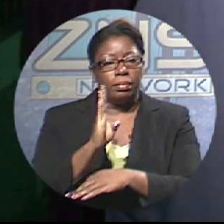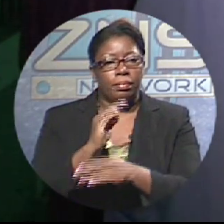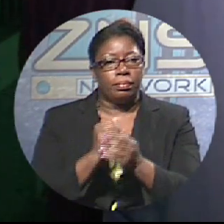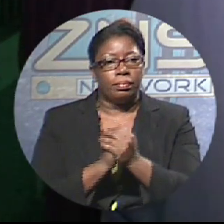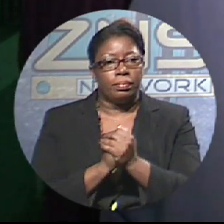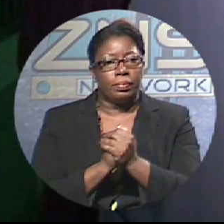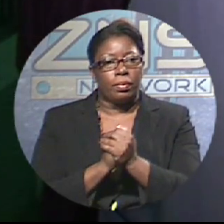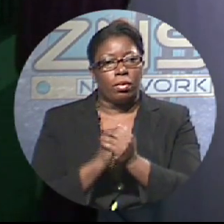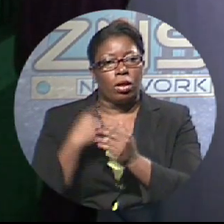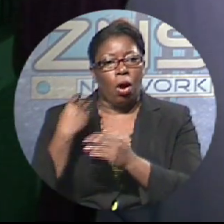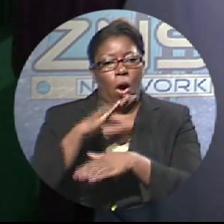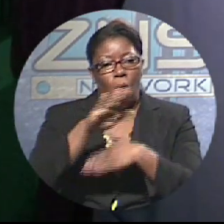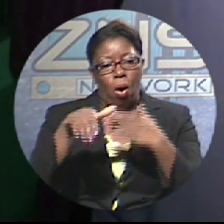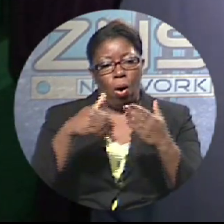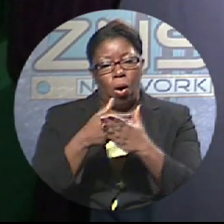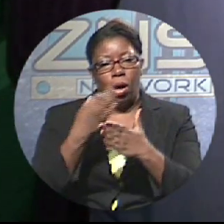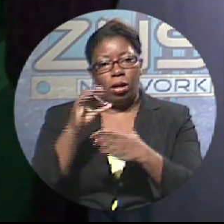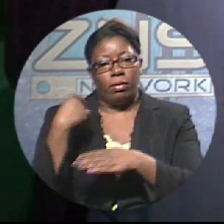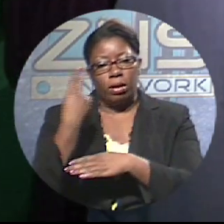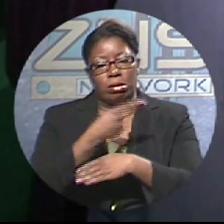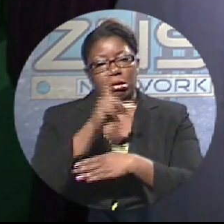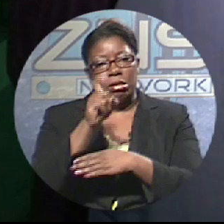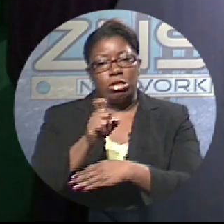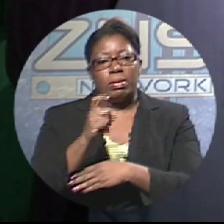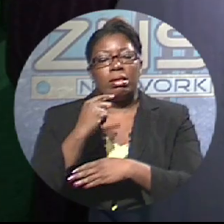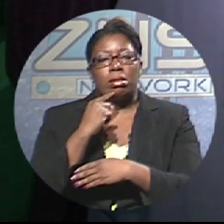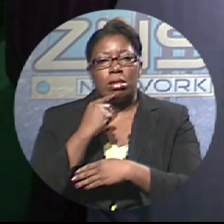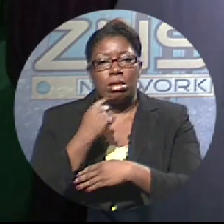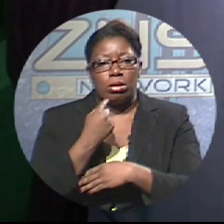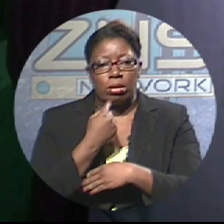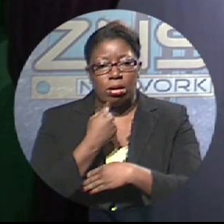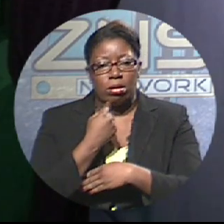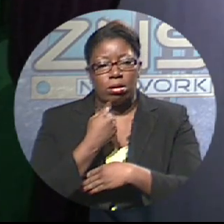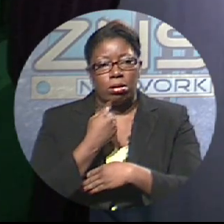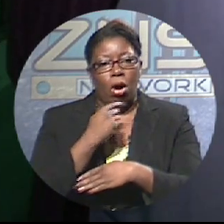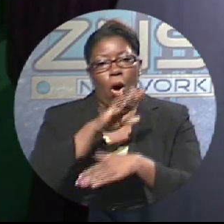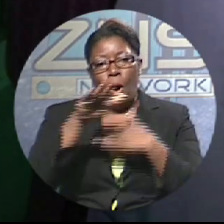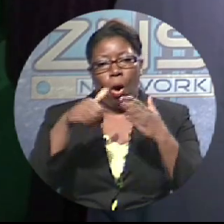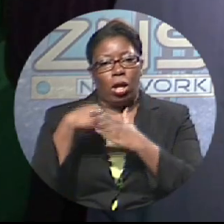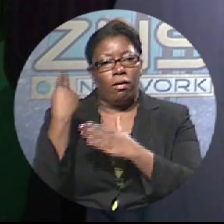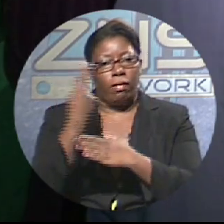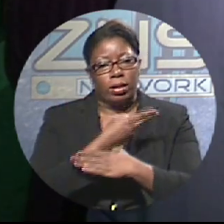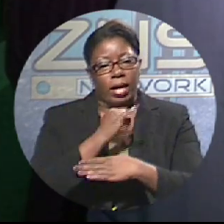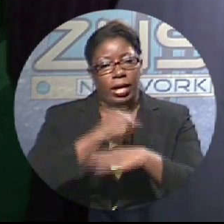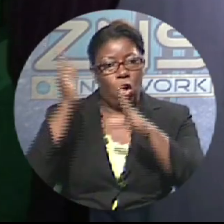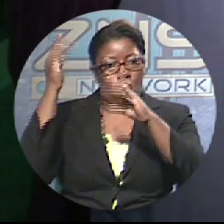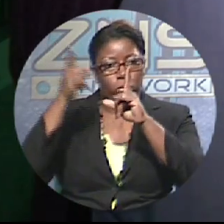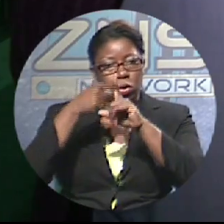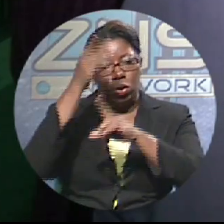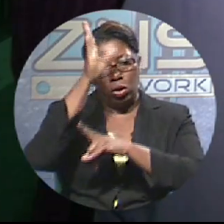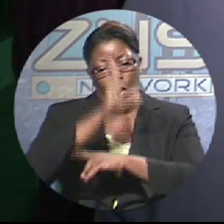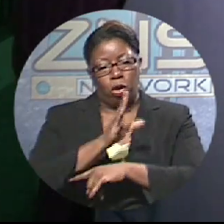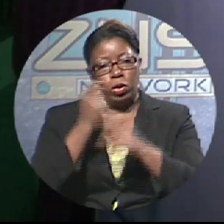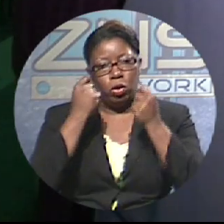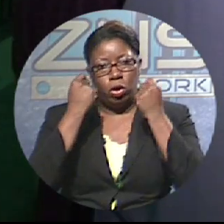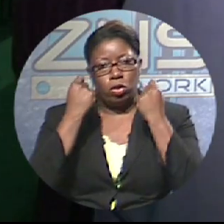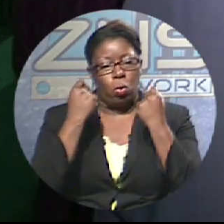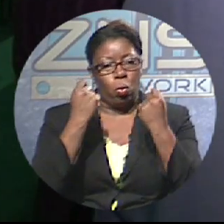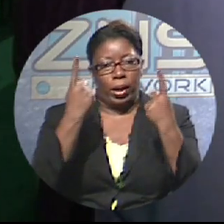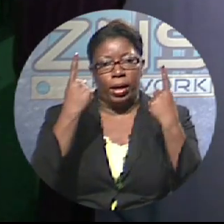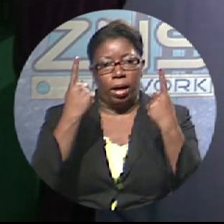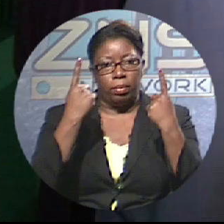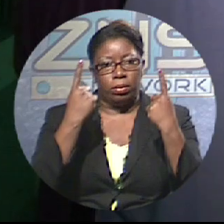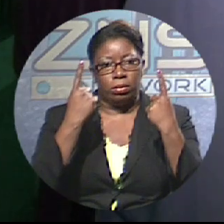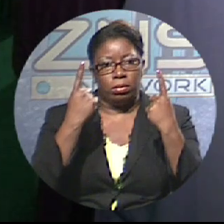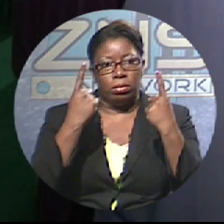we have to, all of us need to get serious about this issue. Every one of us. And I hope to God that, you know, that we have a wake-up call soon.